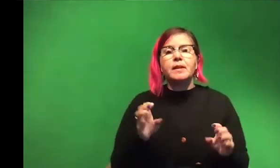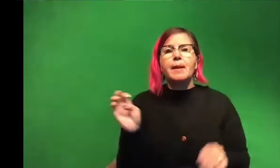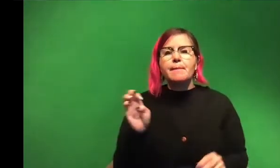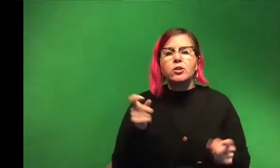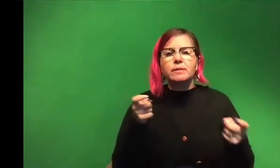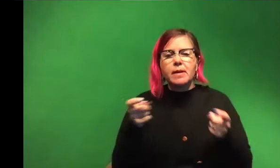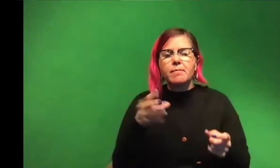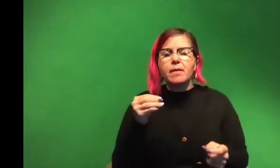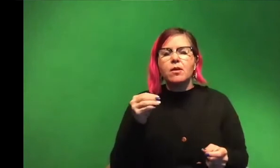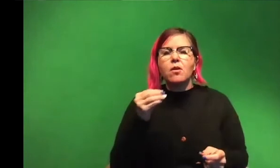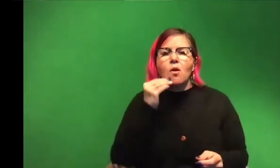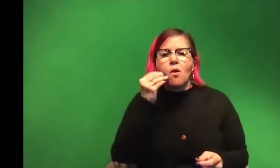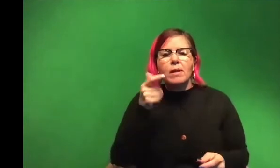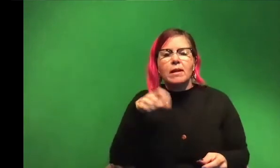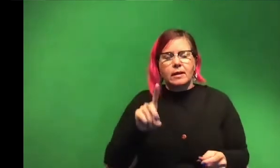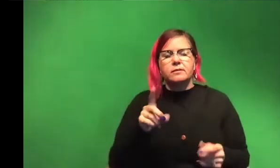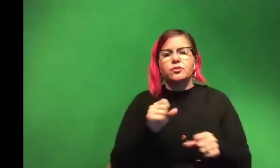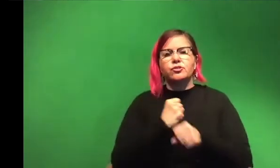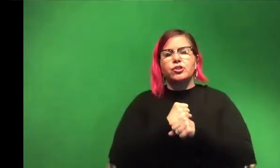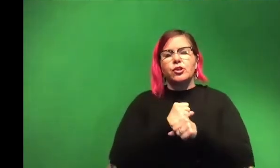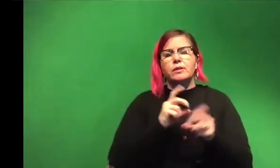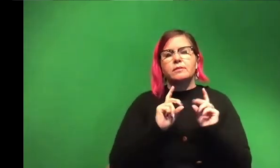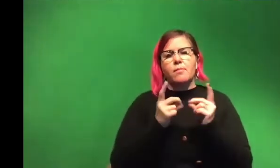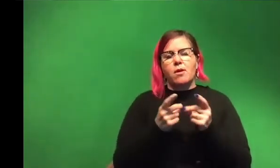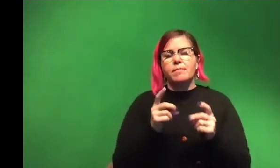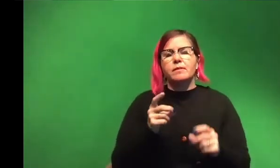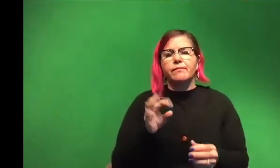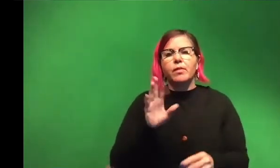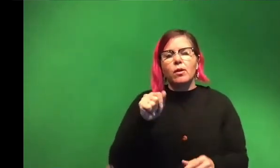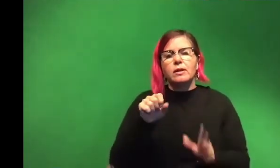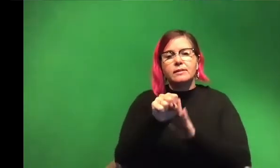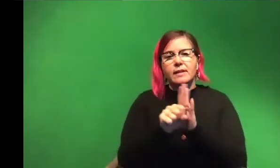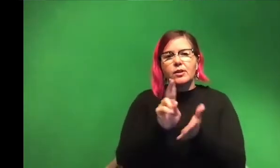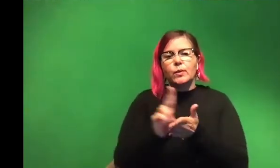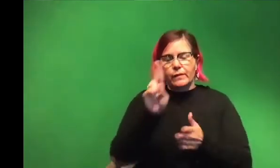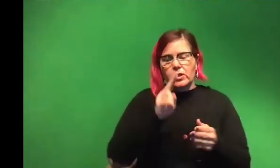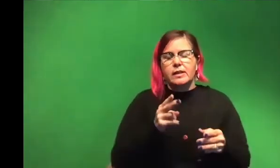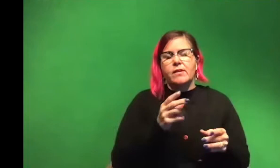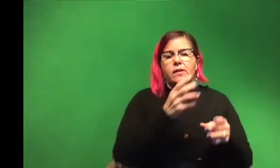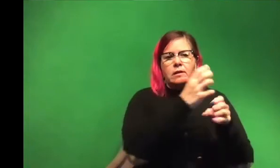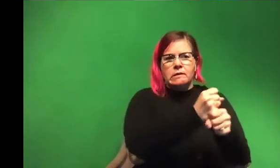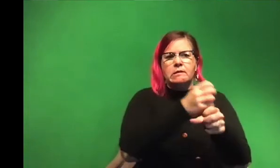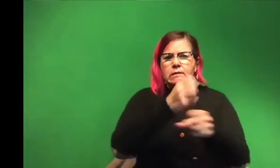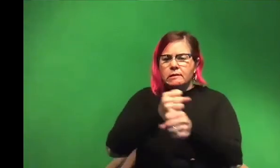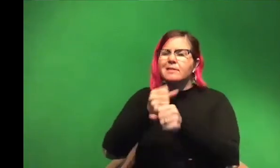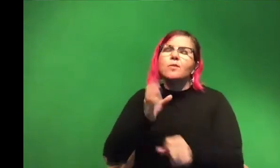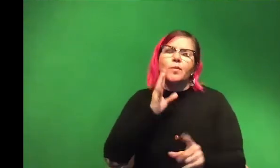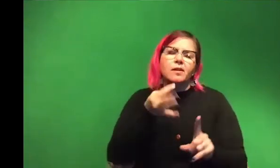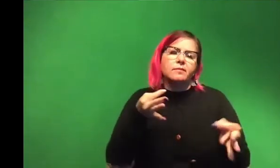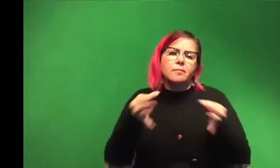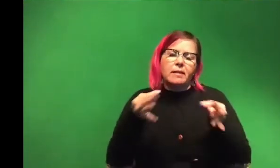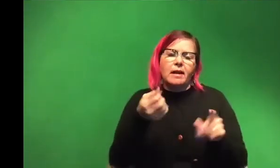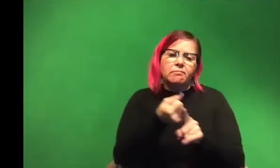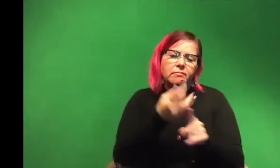and Homeland Security Department at Florida State University. So that's a lot of acronyms. So I'm going to walk you through a couple of